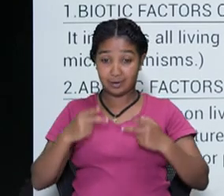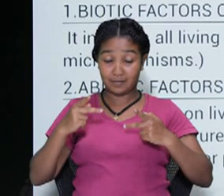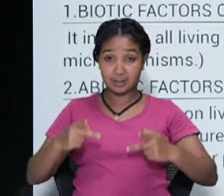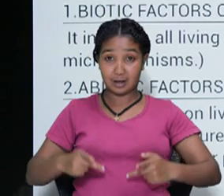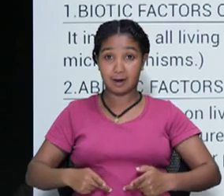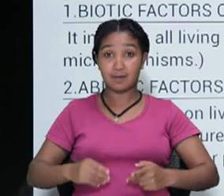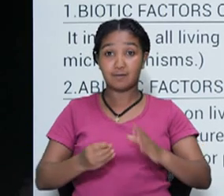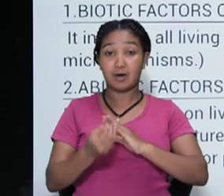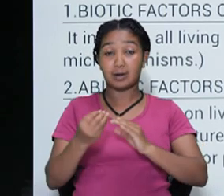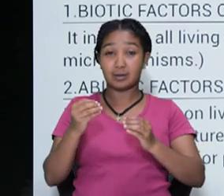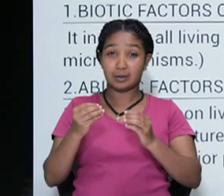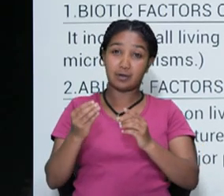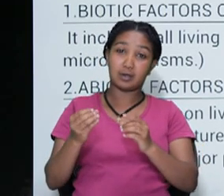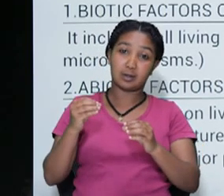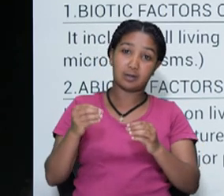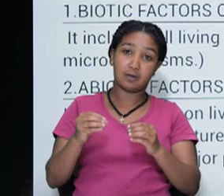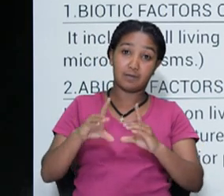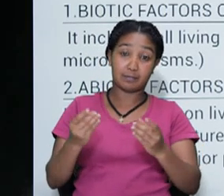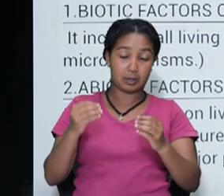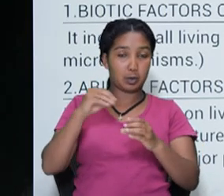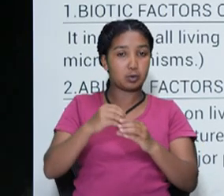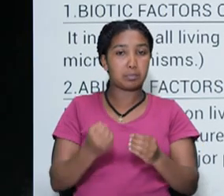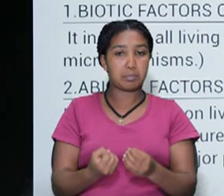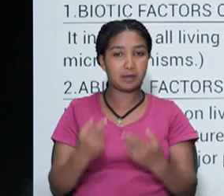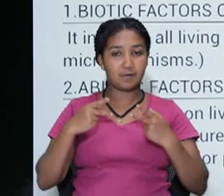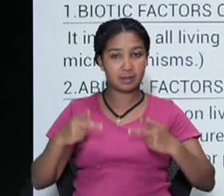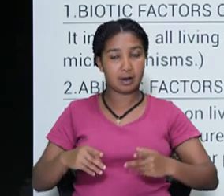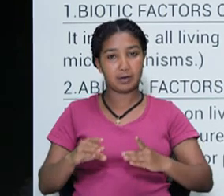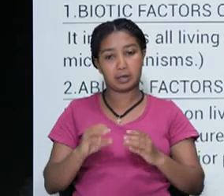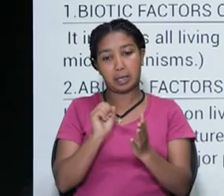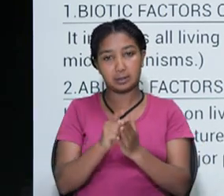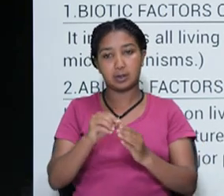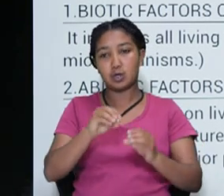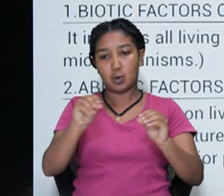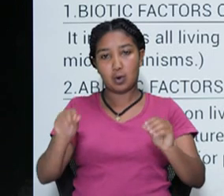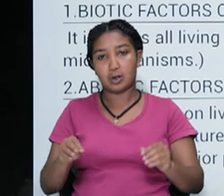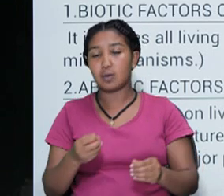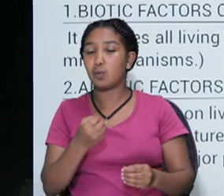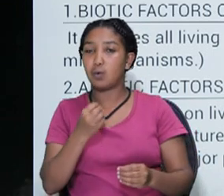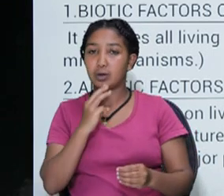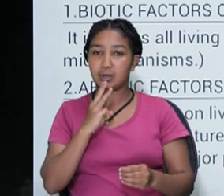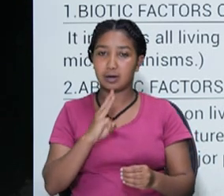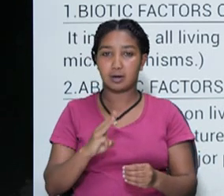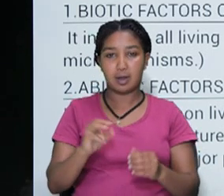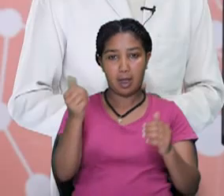physical factors of the ecosystem include many physical factors, soil, water, air,